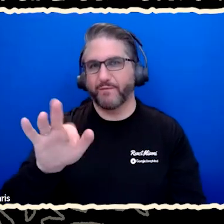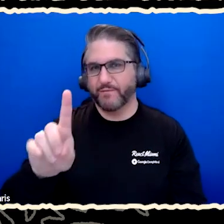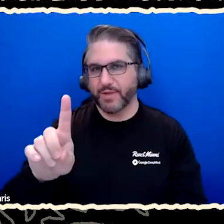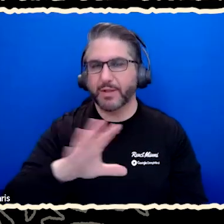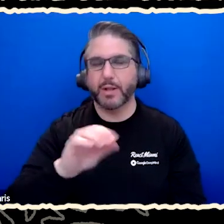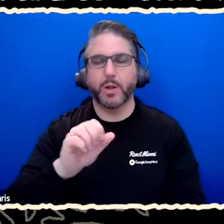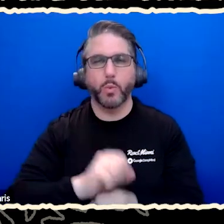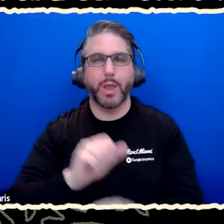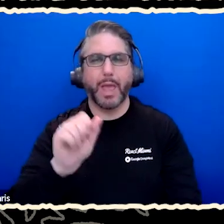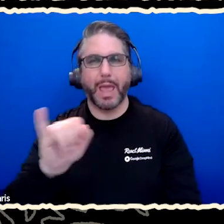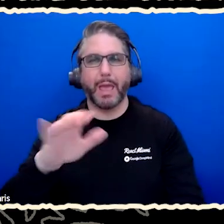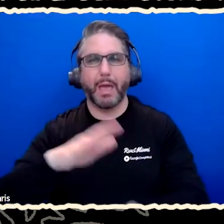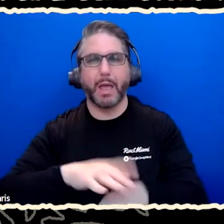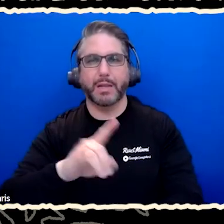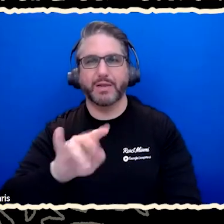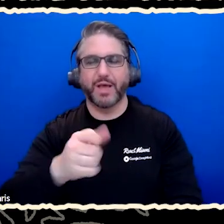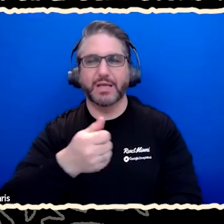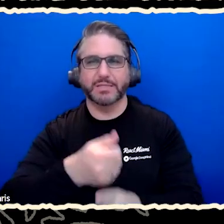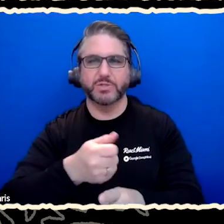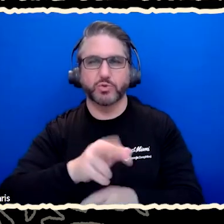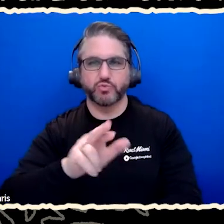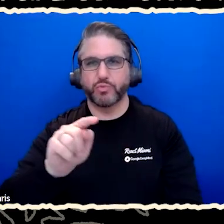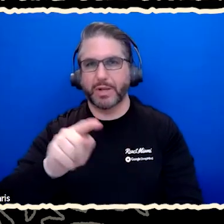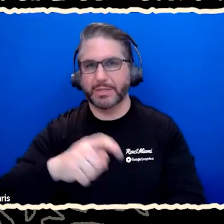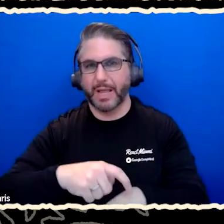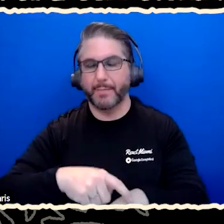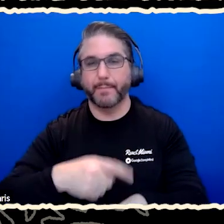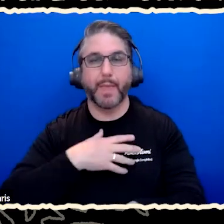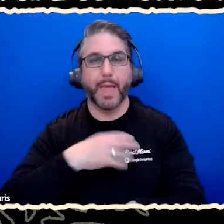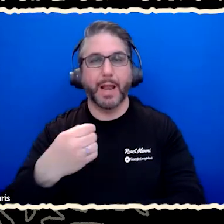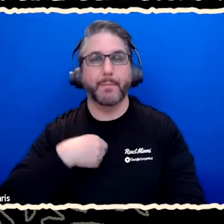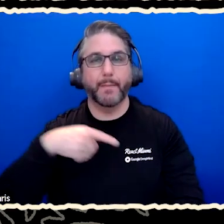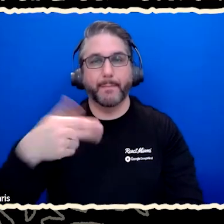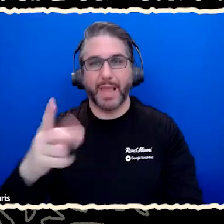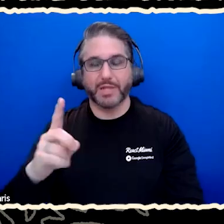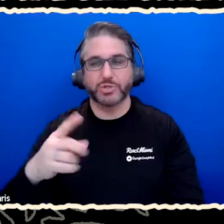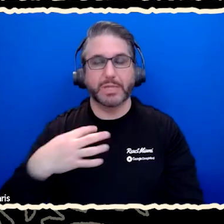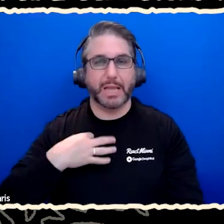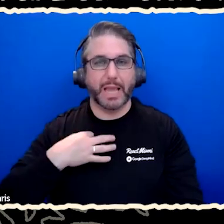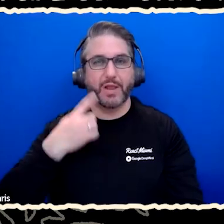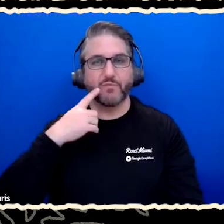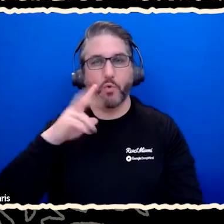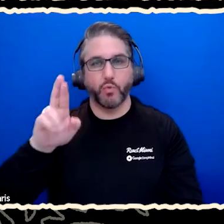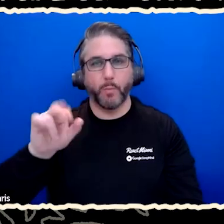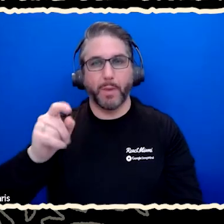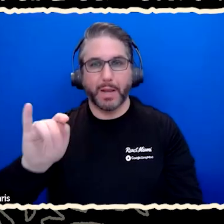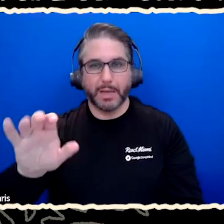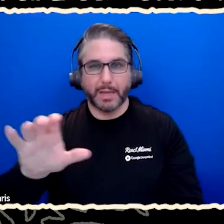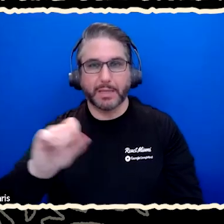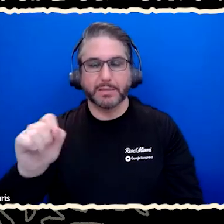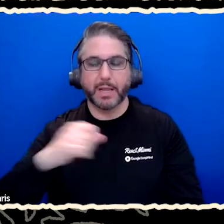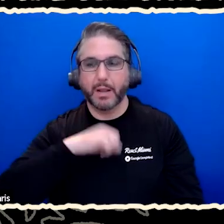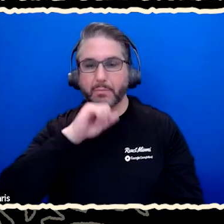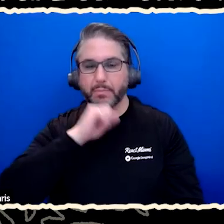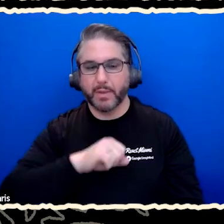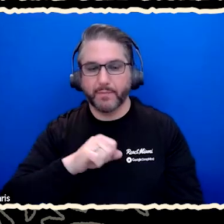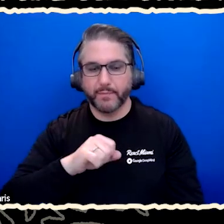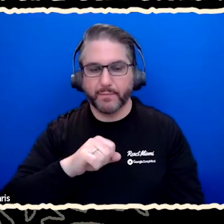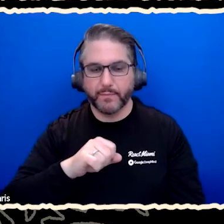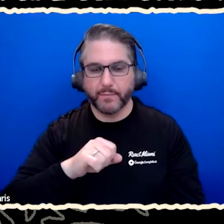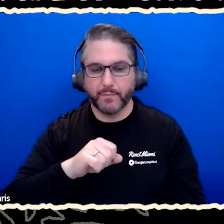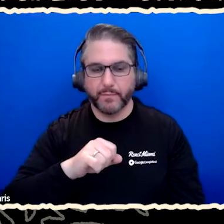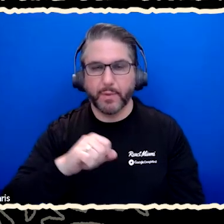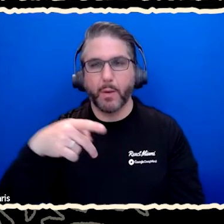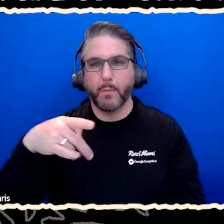AI on-device runtime. I am also a PhD candidate in robotics and a fan of point list paintings. I like building things that